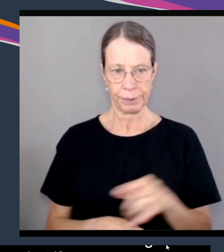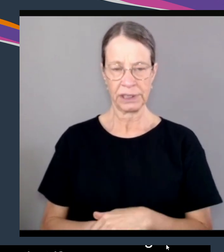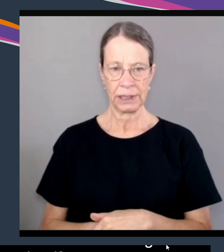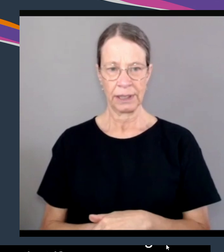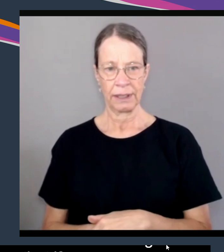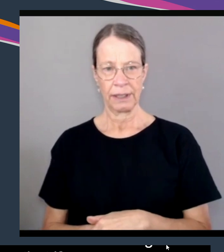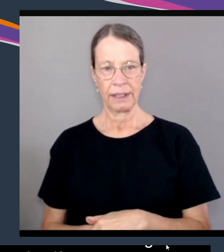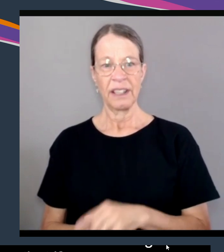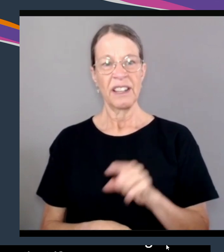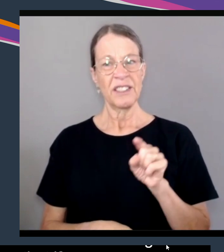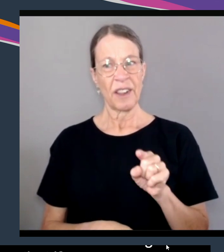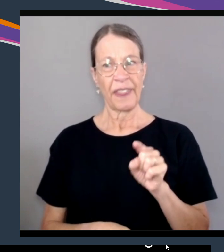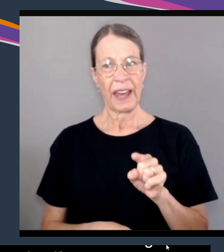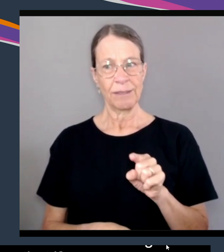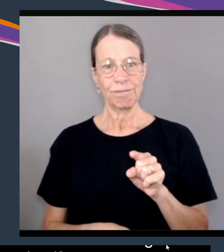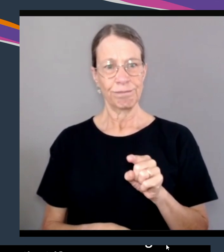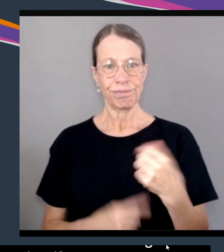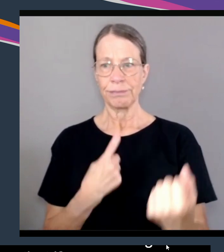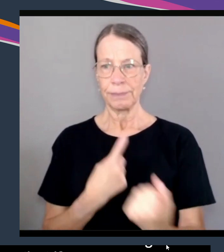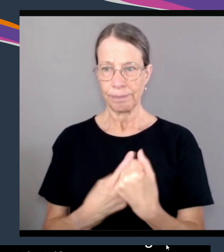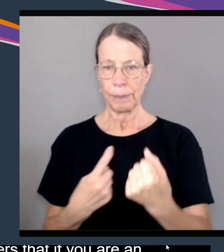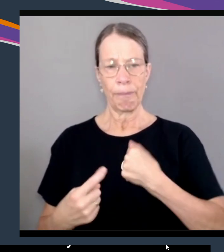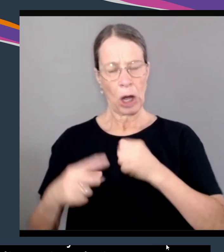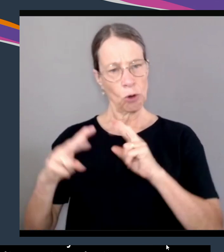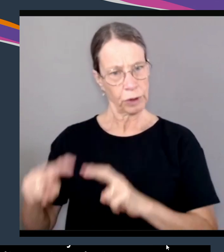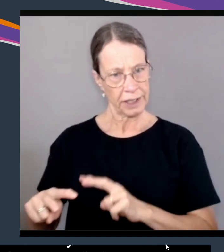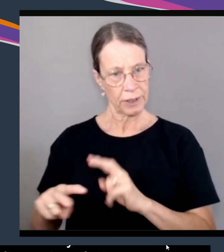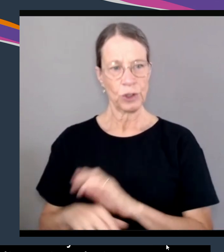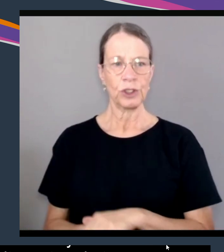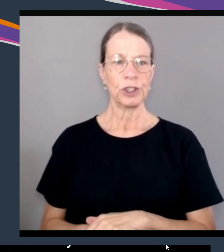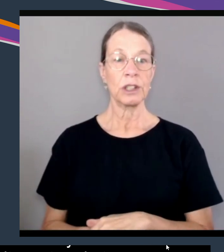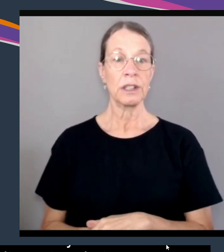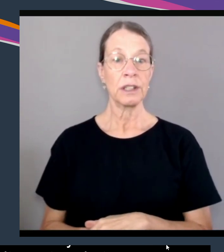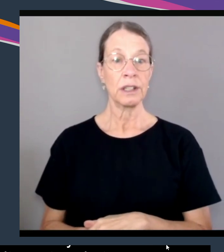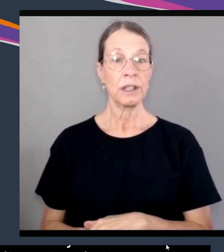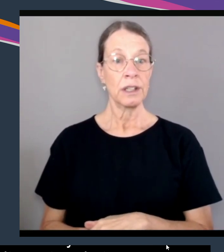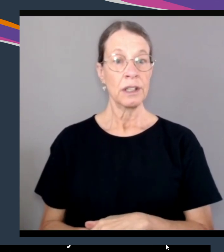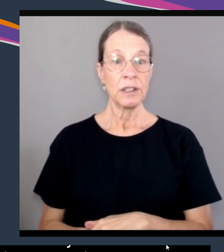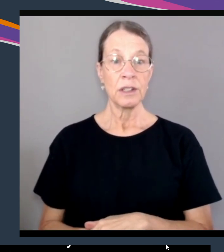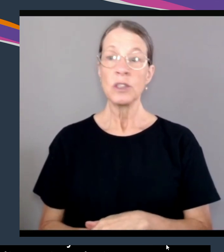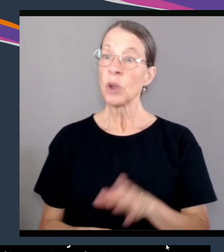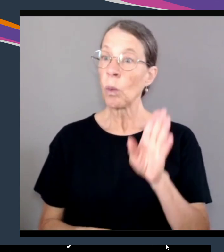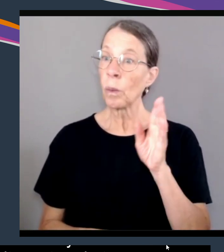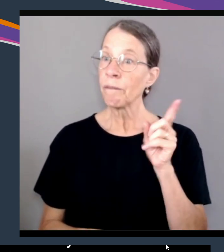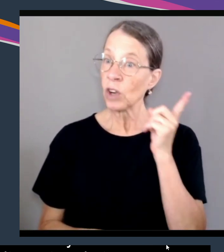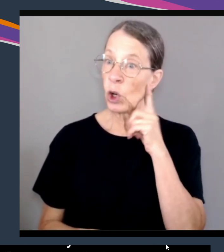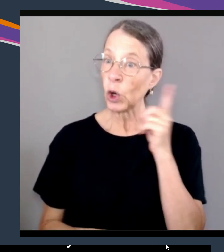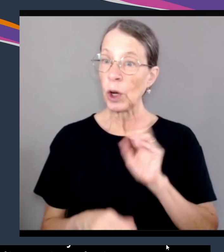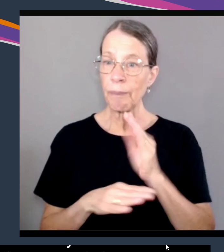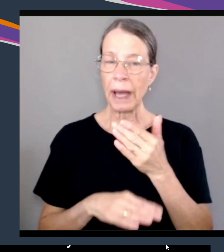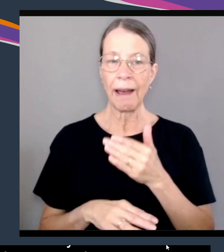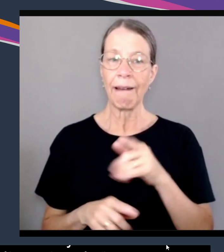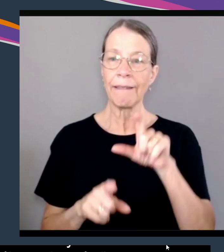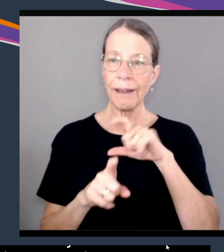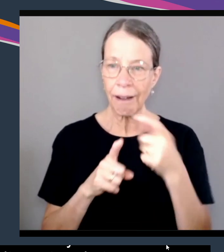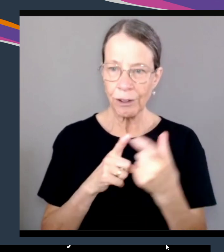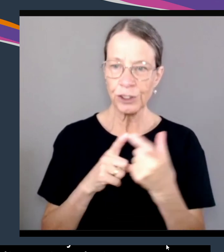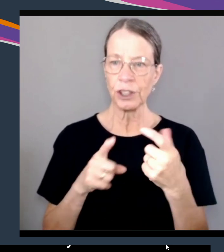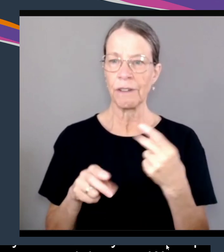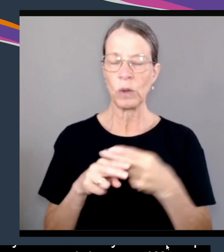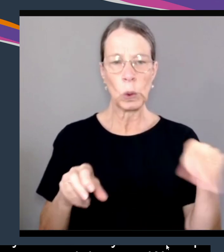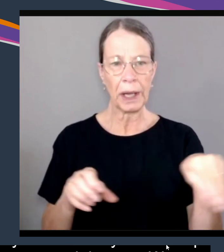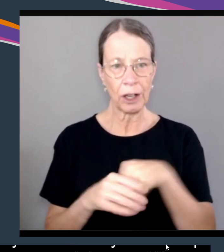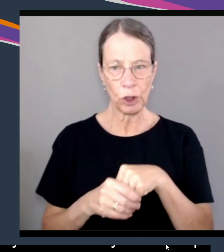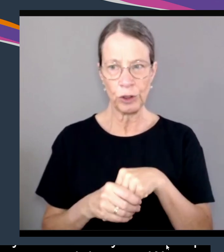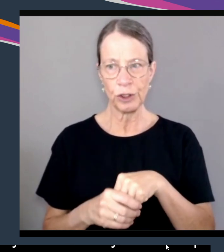journey. We heard about cultural inclusion and it's spoken of wonderfully here, but it was not always like that. Not long after I published